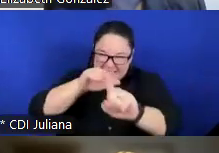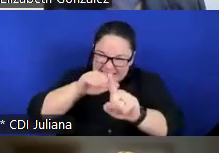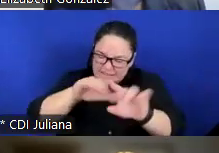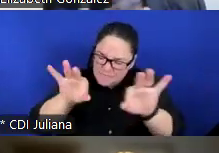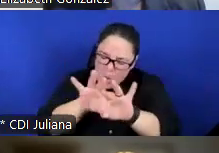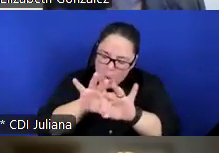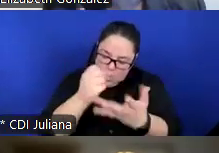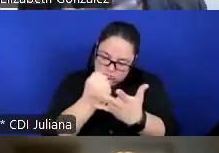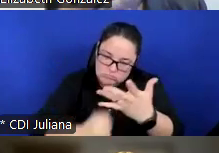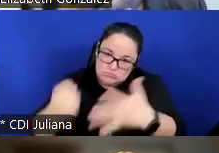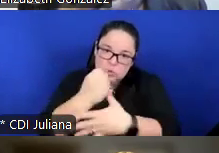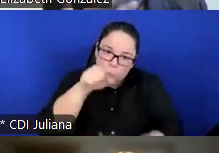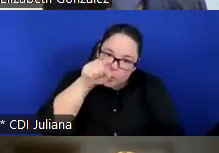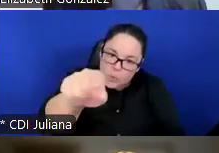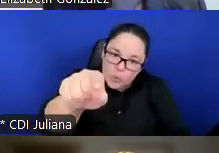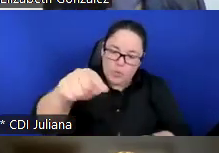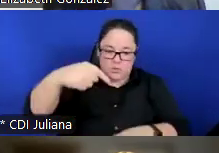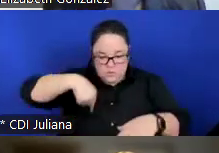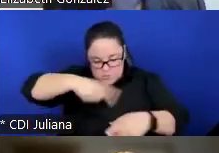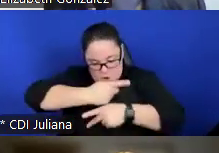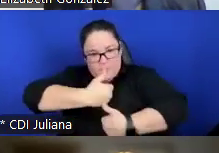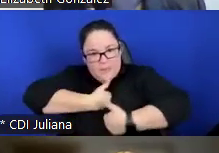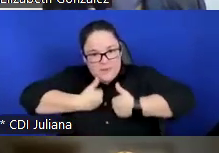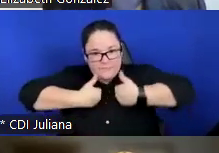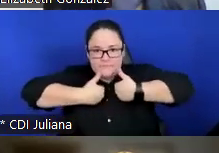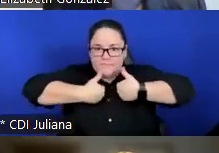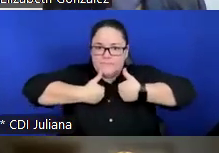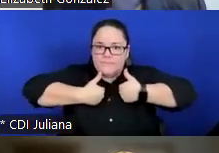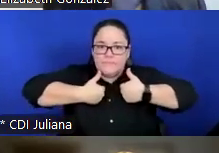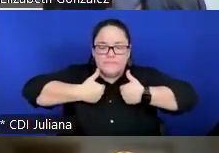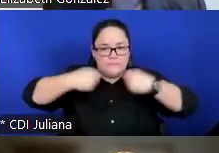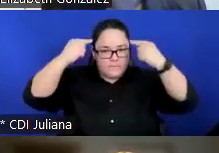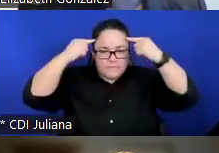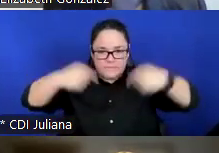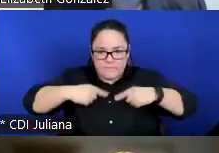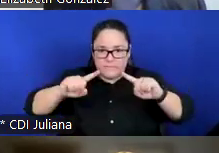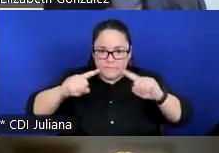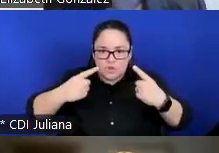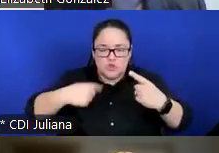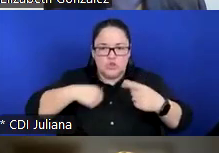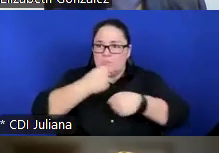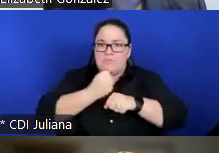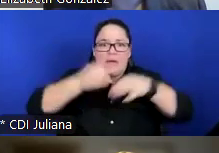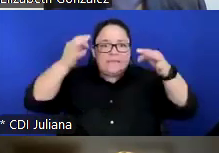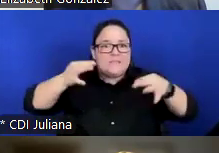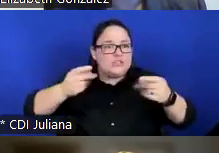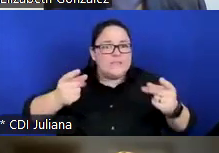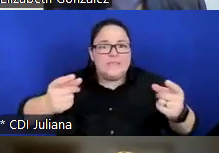make these huge financial decisions about bankruptcy right now.